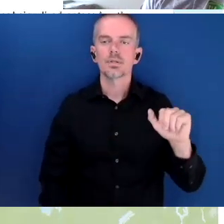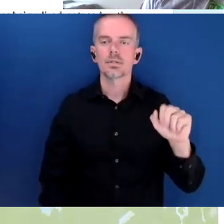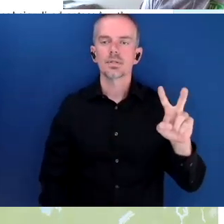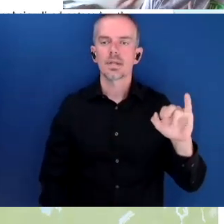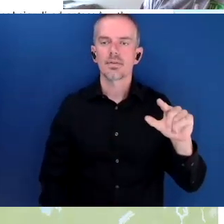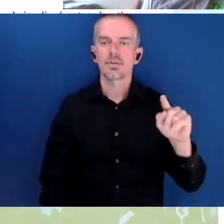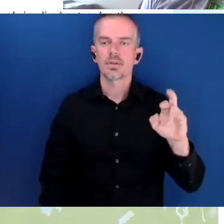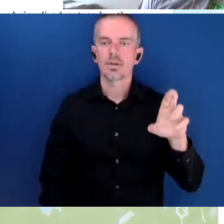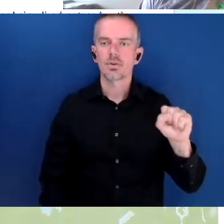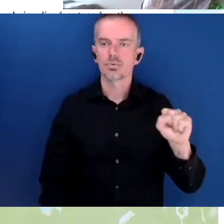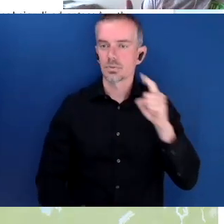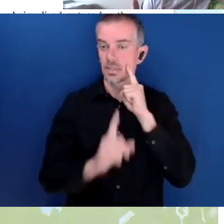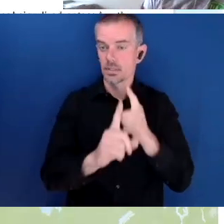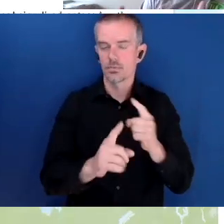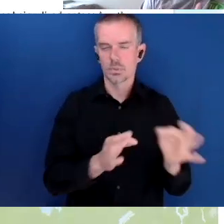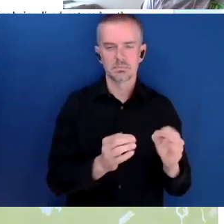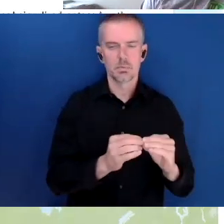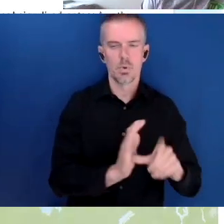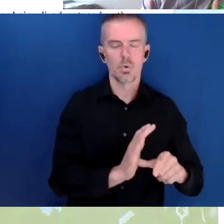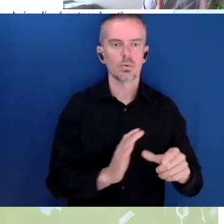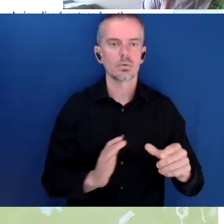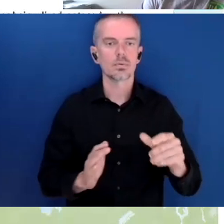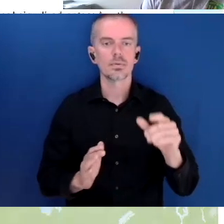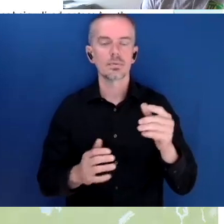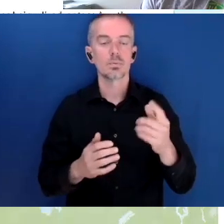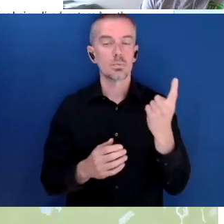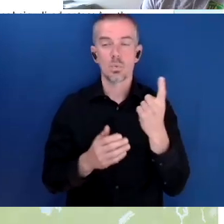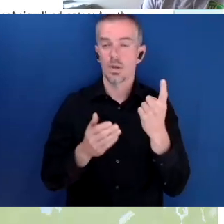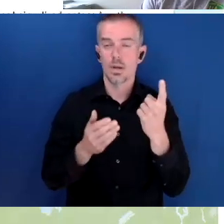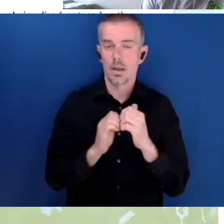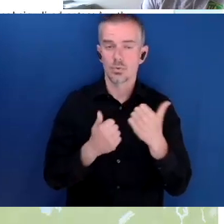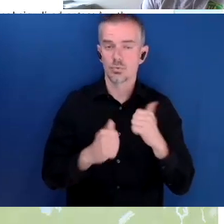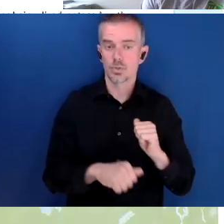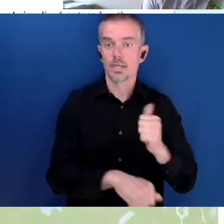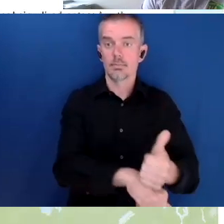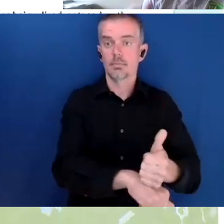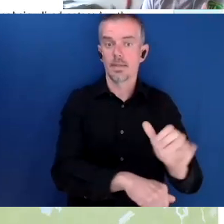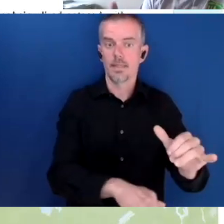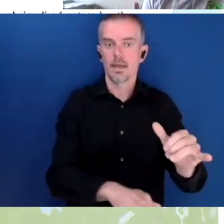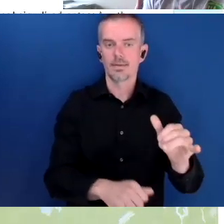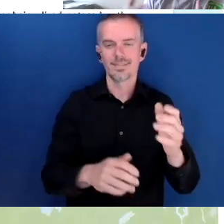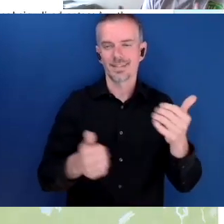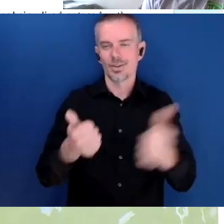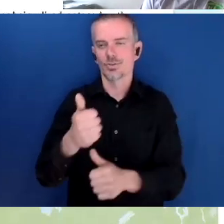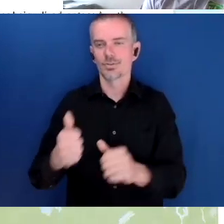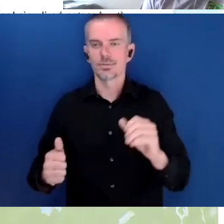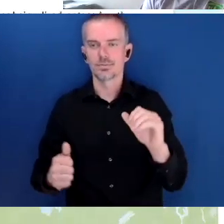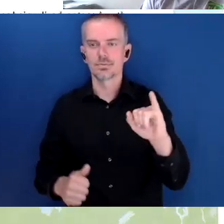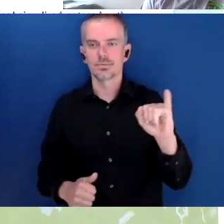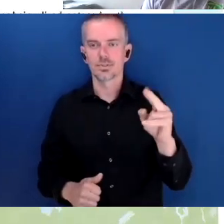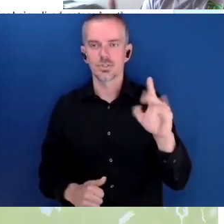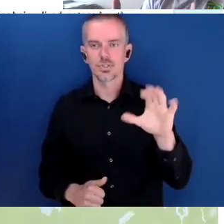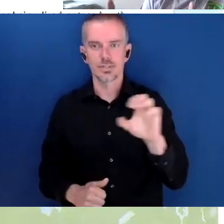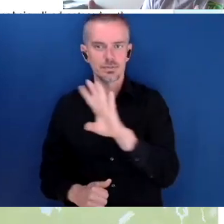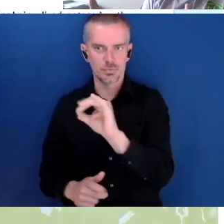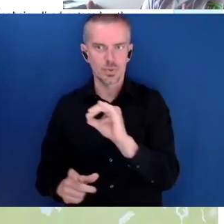more, which is one of the ways we're trying to implement that policy priority for the Justice 40, which is to enhance our